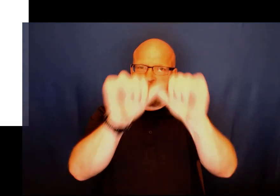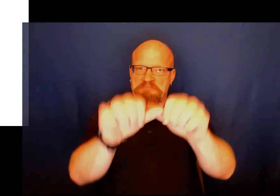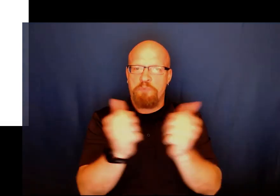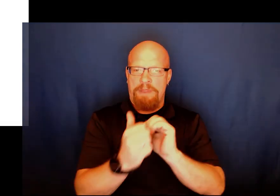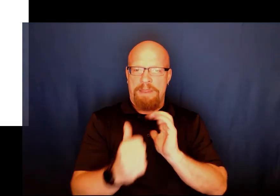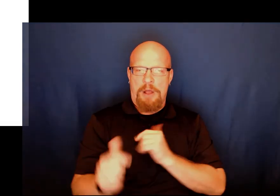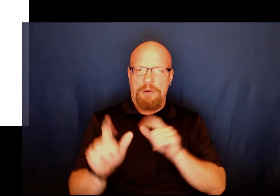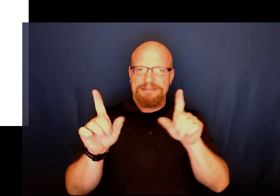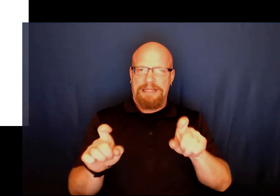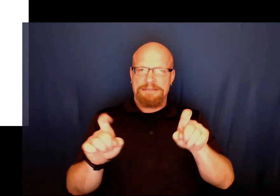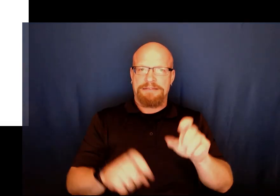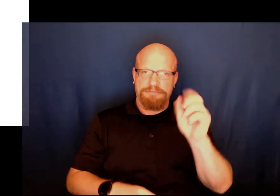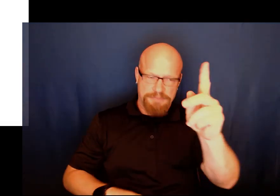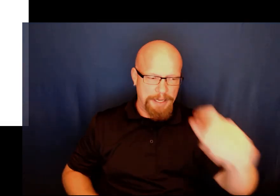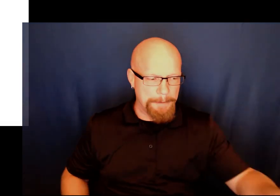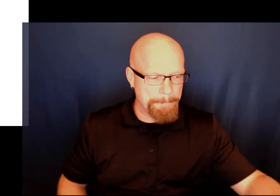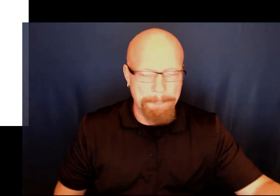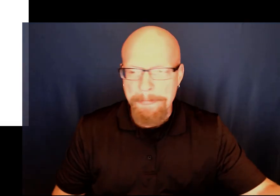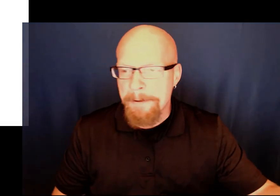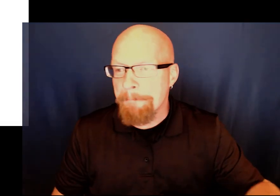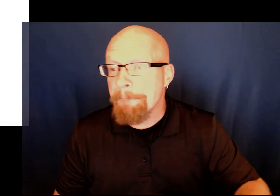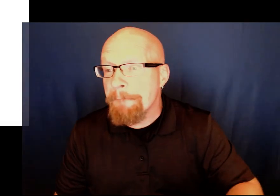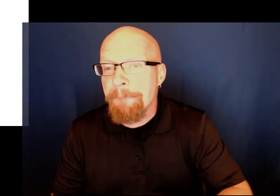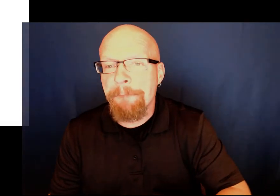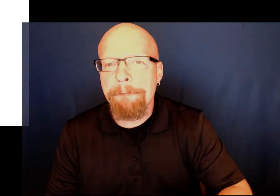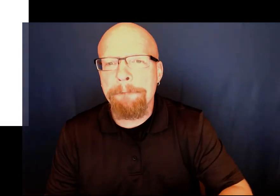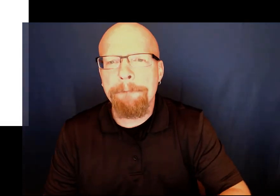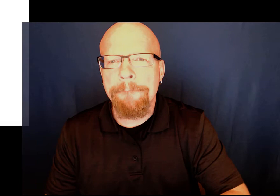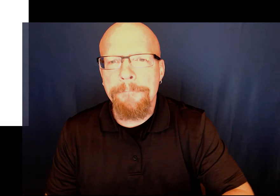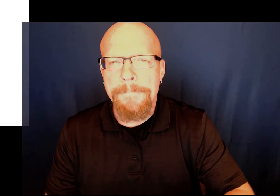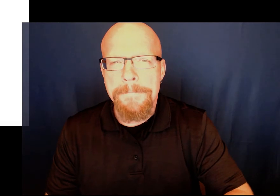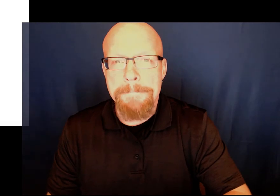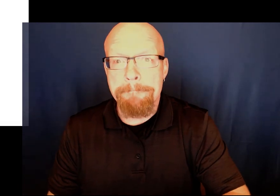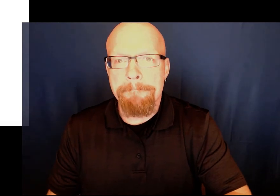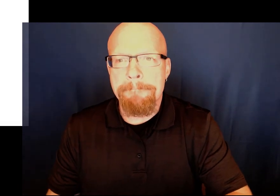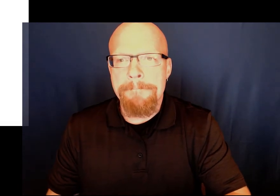And now we'll continue with our using these vertical line test.